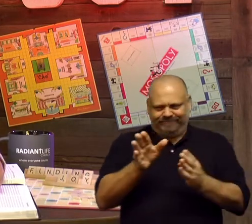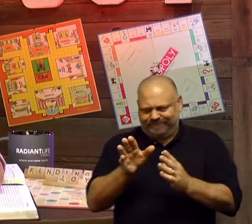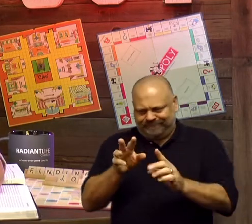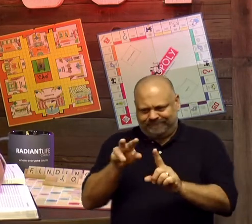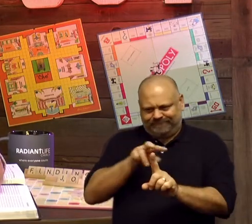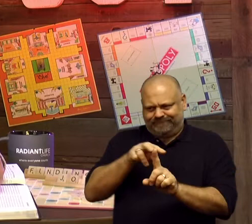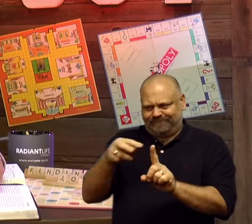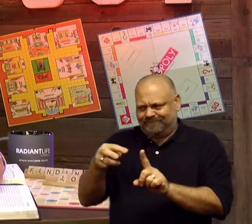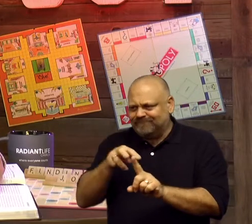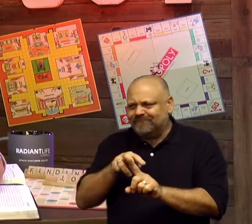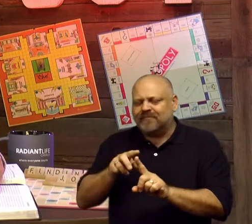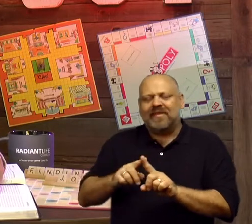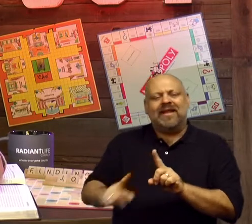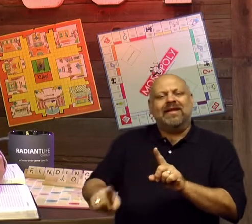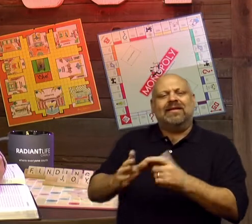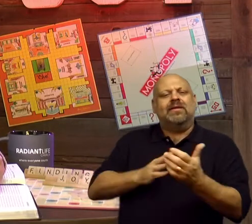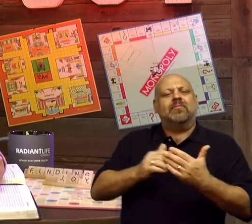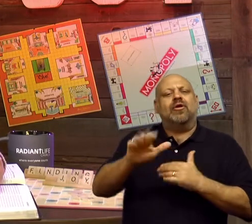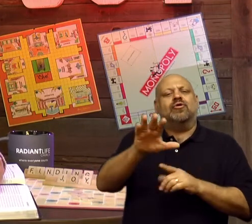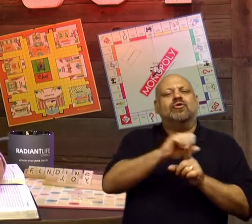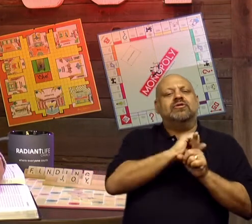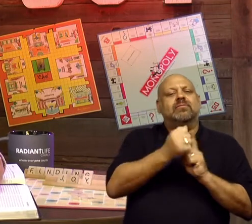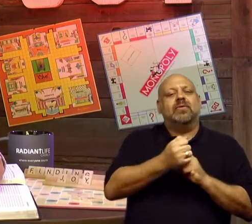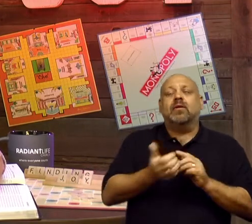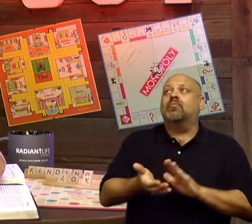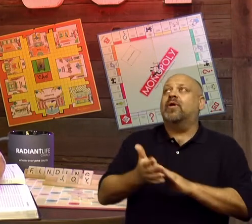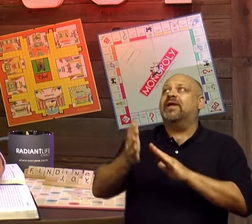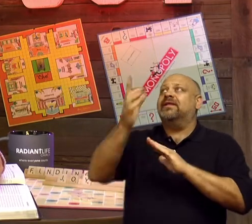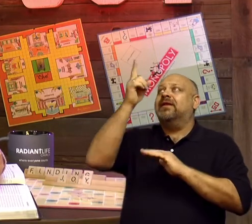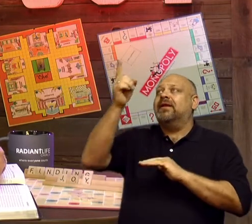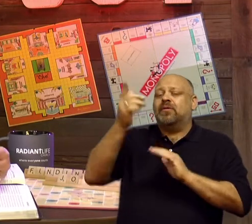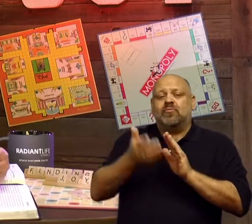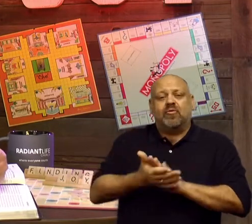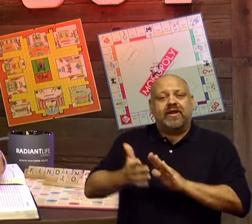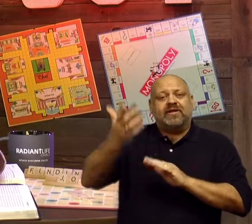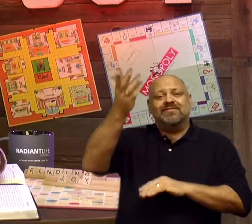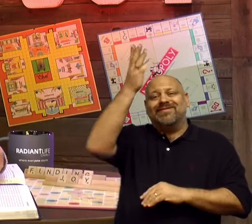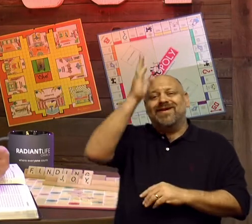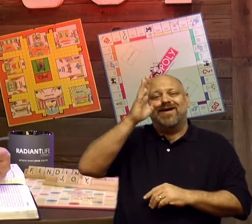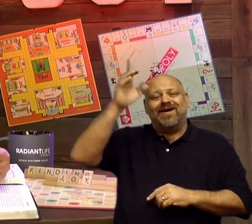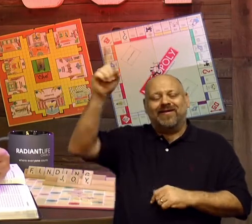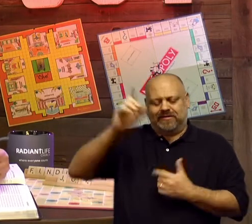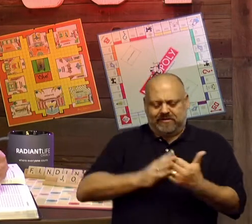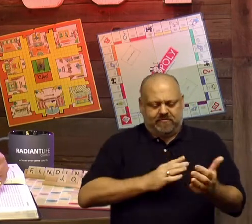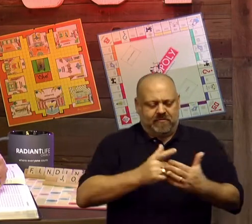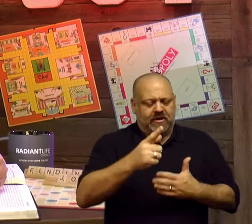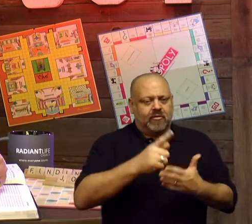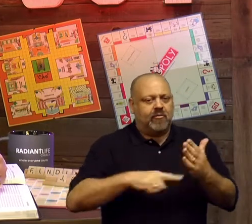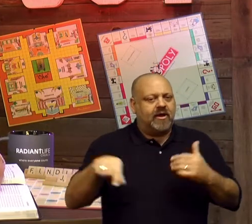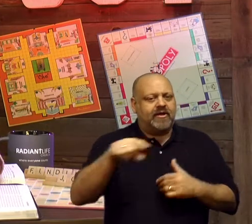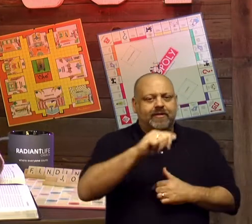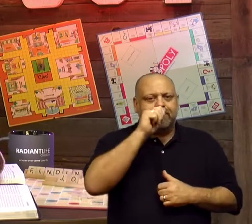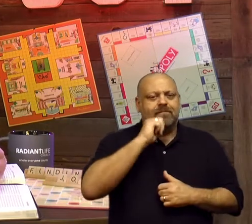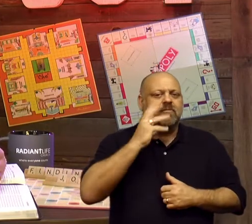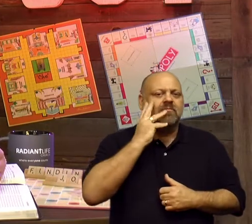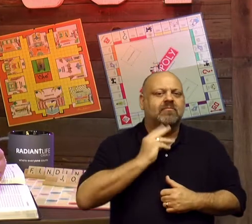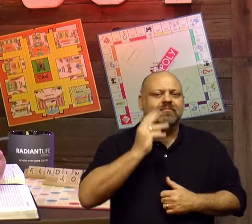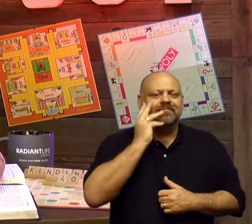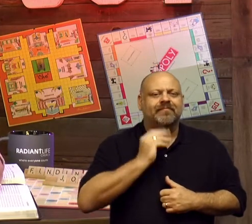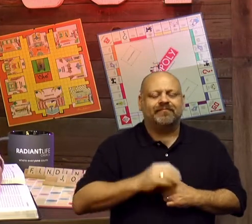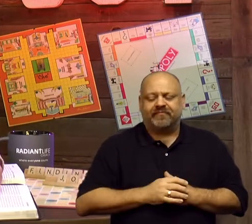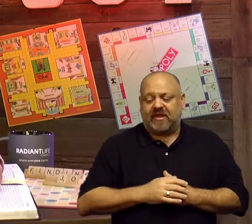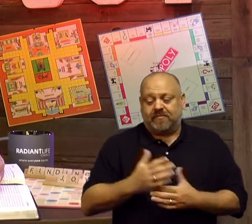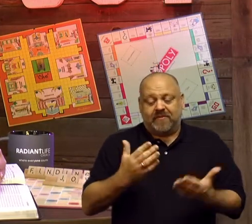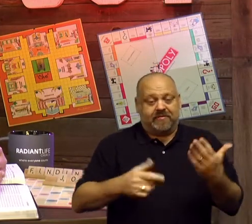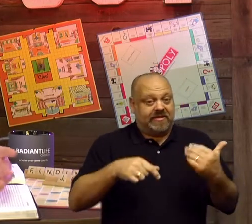perspective. Despite your circumstances, praise Him, praise God, no matter what you're going